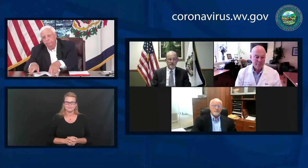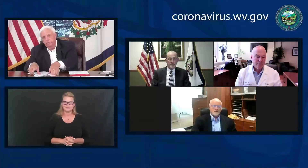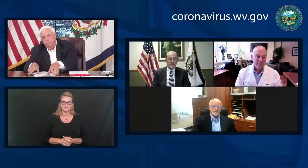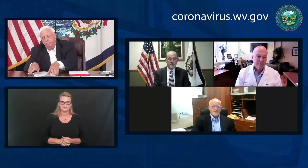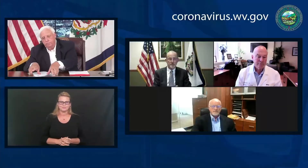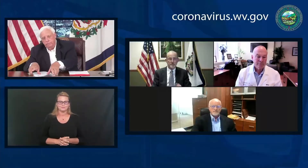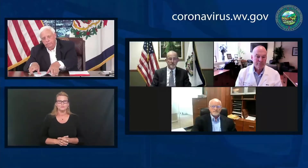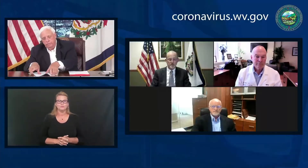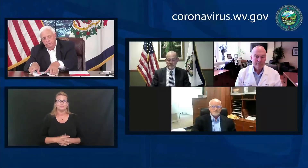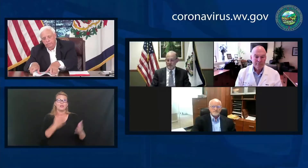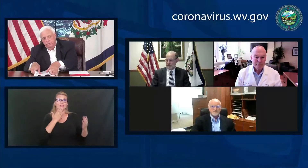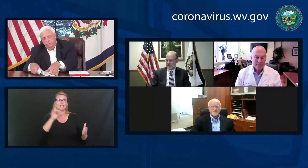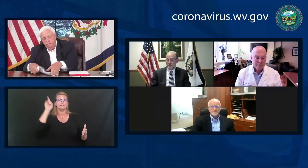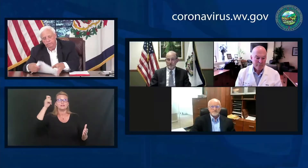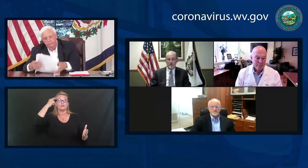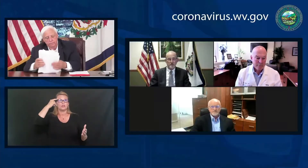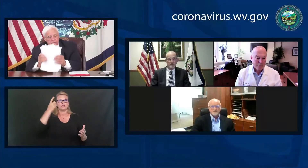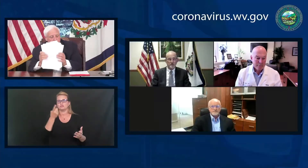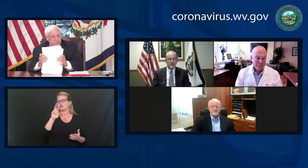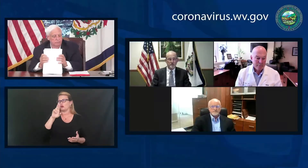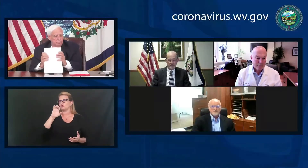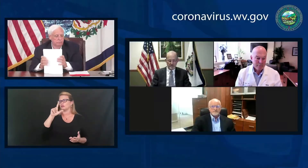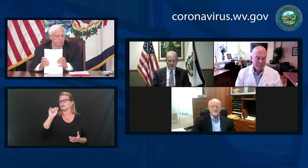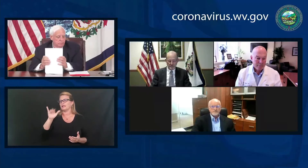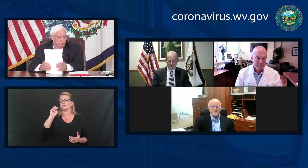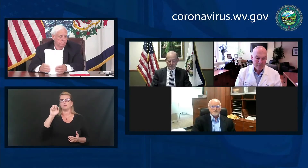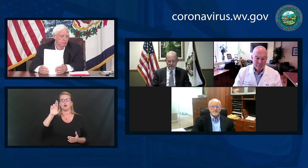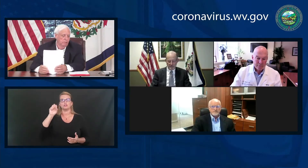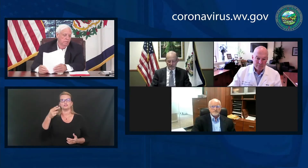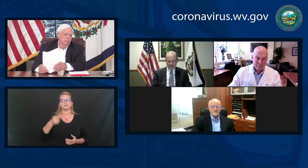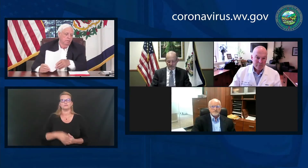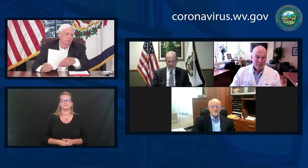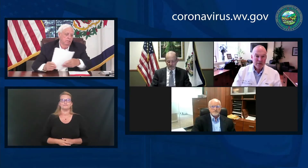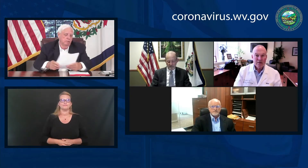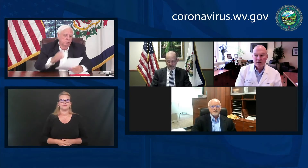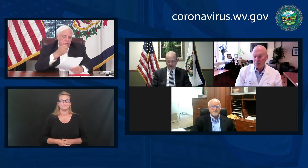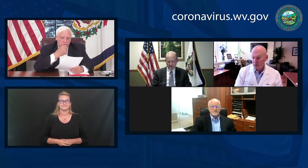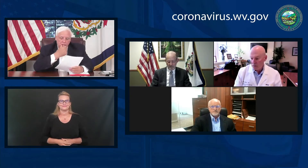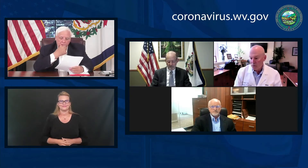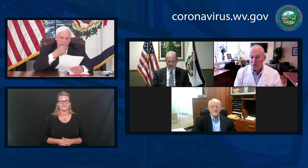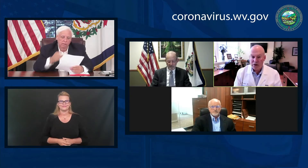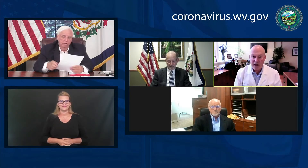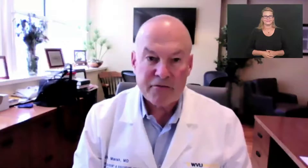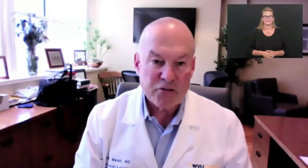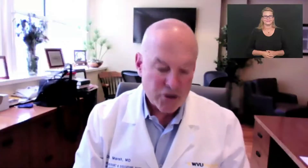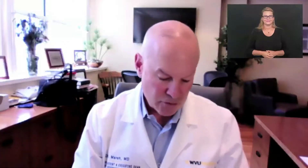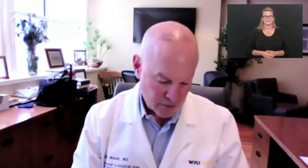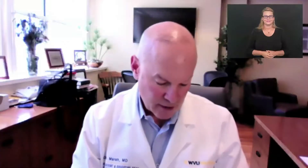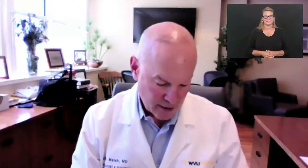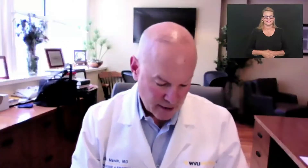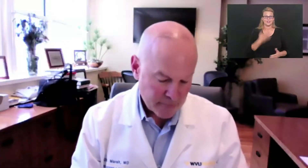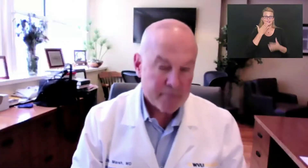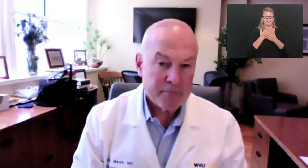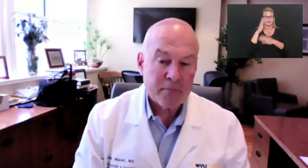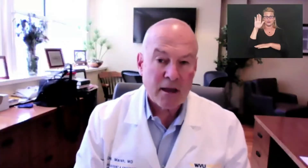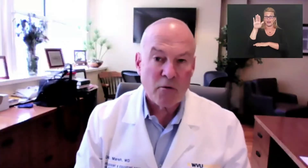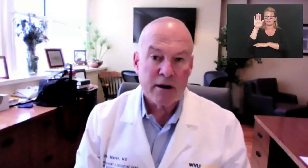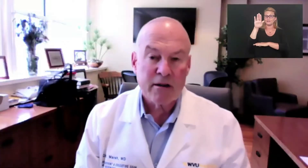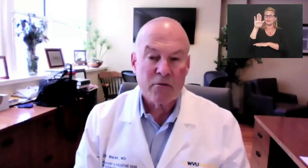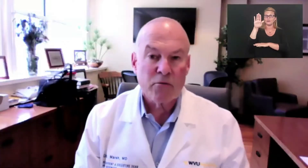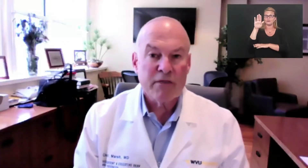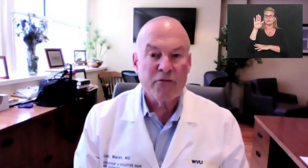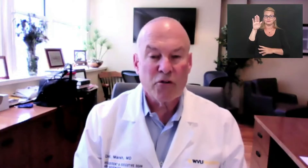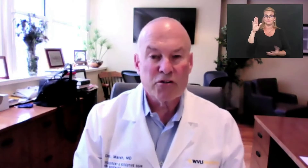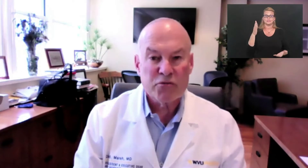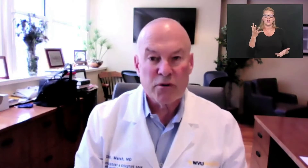All right, thank you, Governor. Let's now go to Dr. Clay Marsh, our coronavirus czar. Well, good afternoon. I want